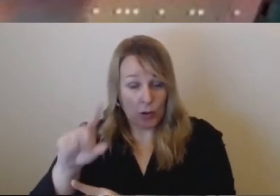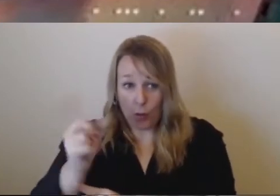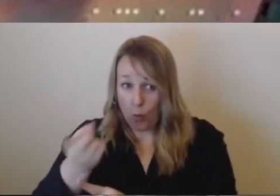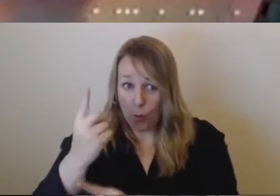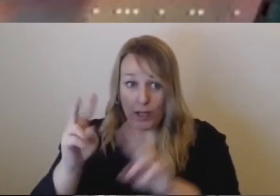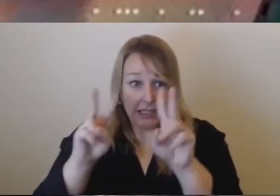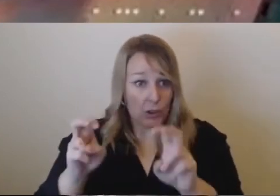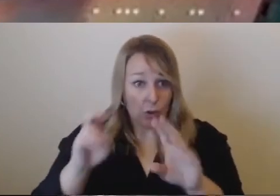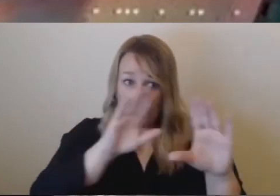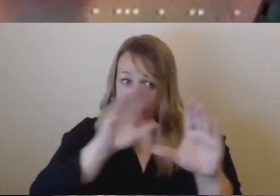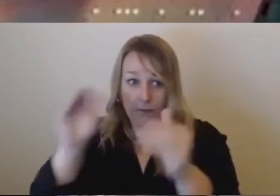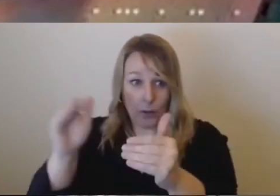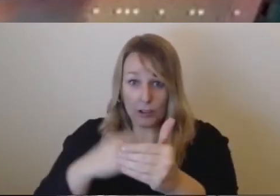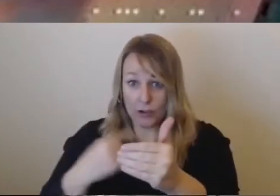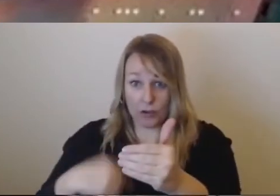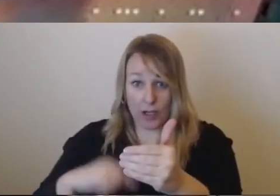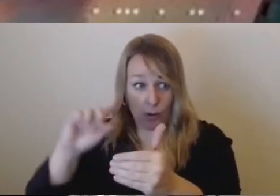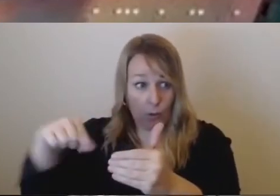exclusion of all others?